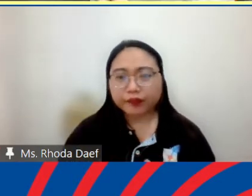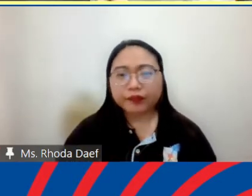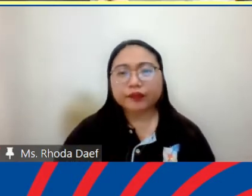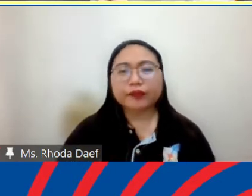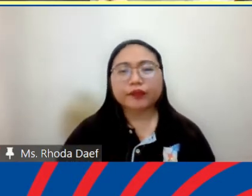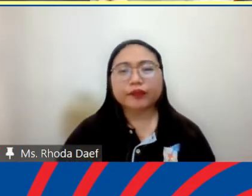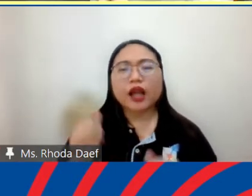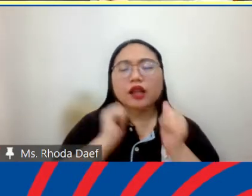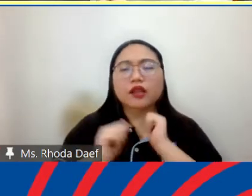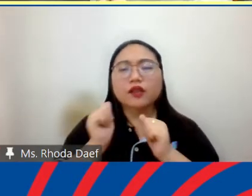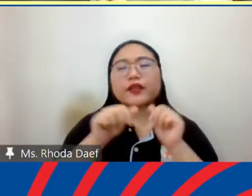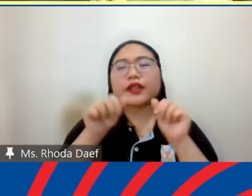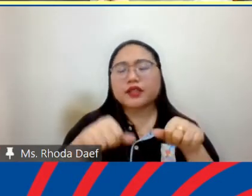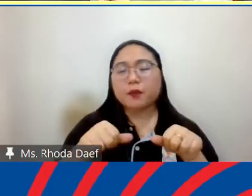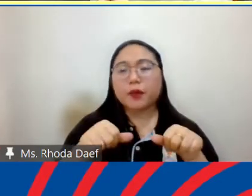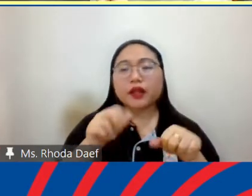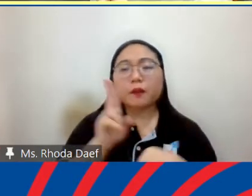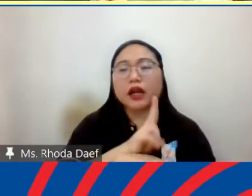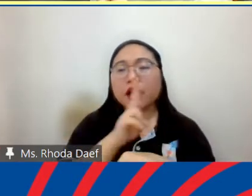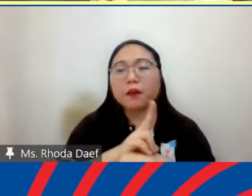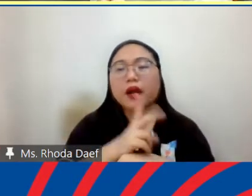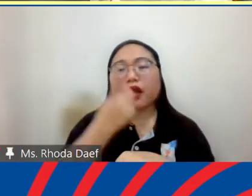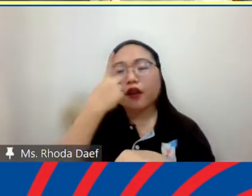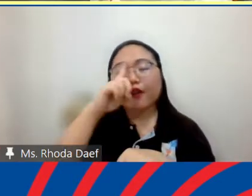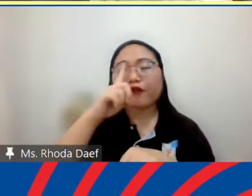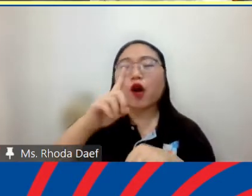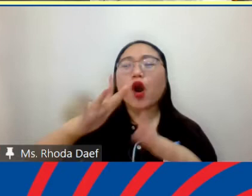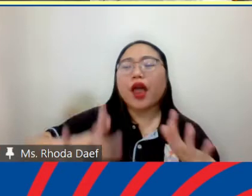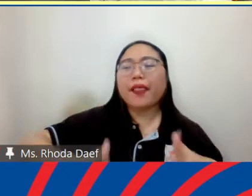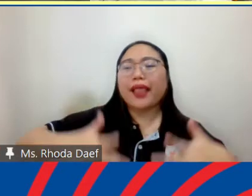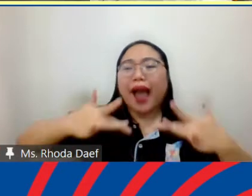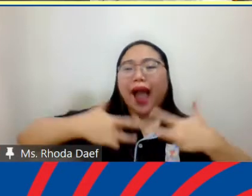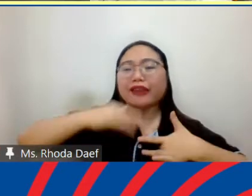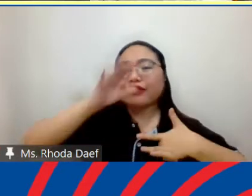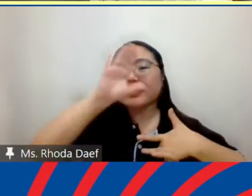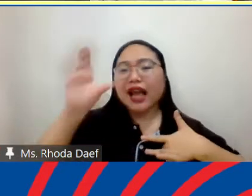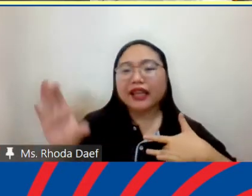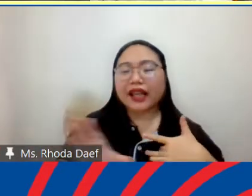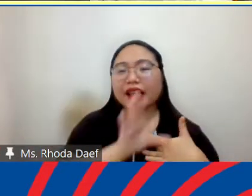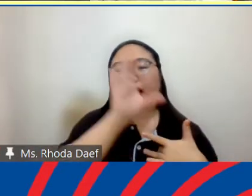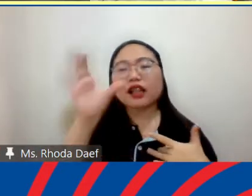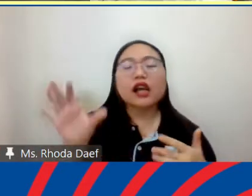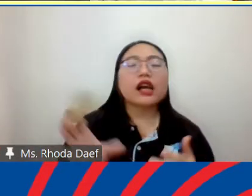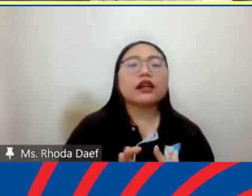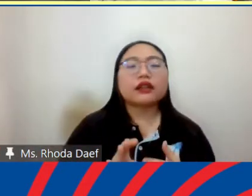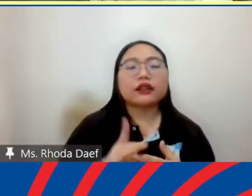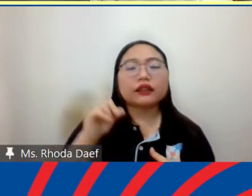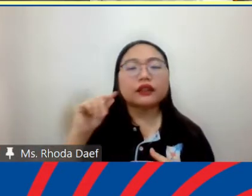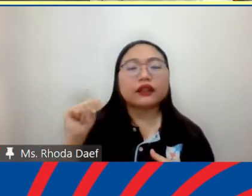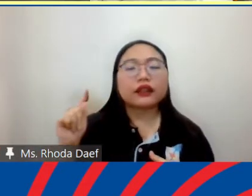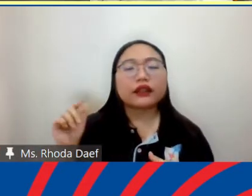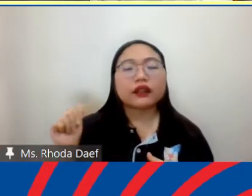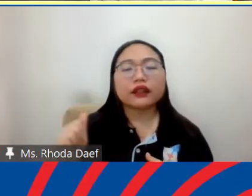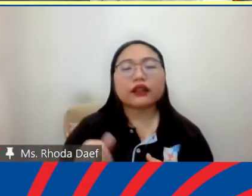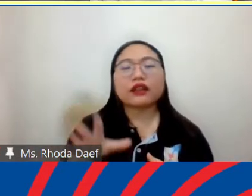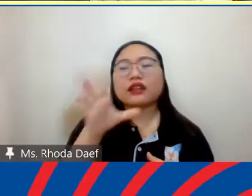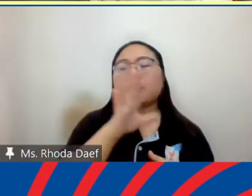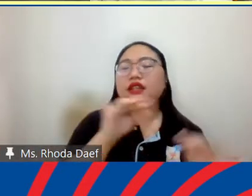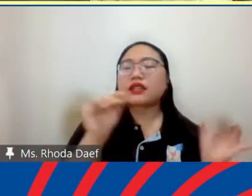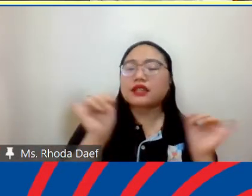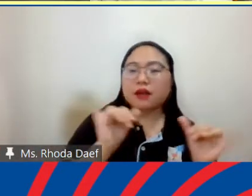that has to be performed throughout the life cycle of data, and that includes